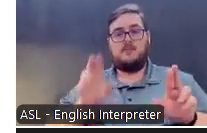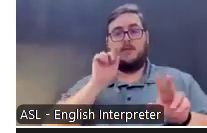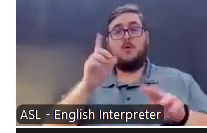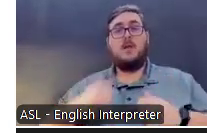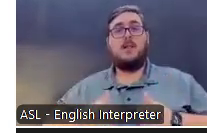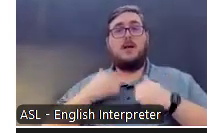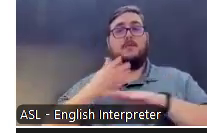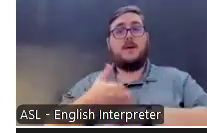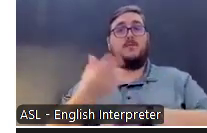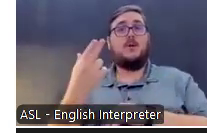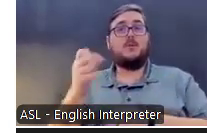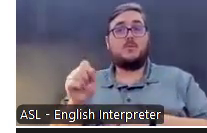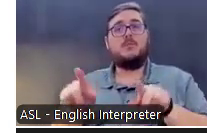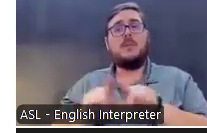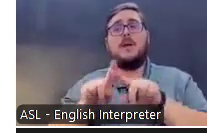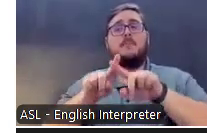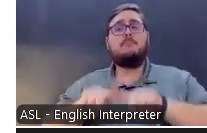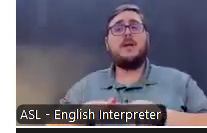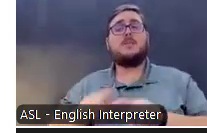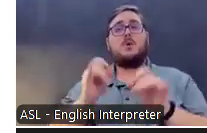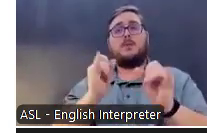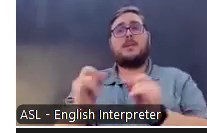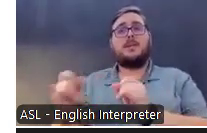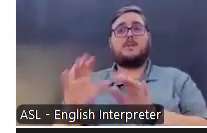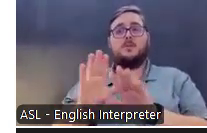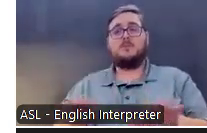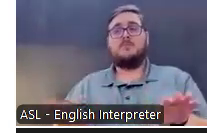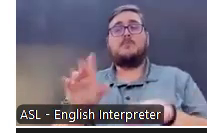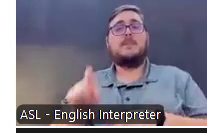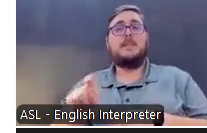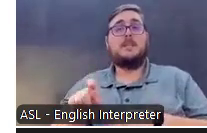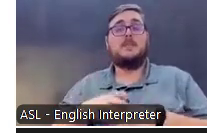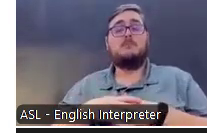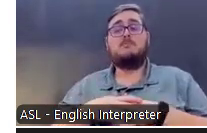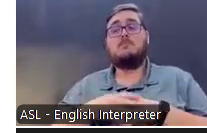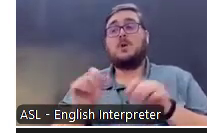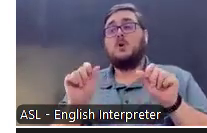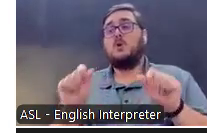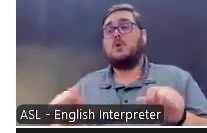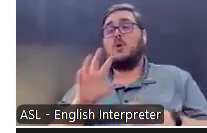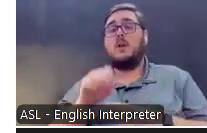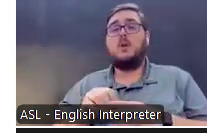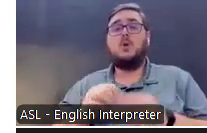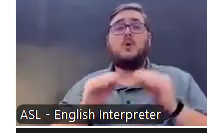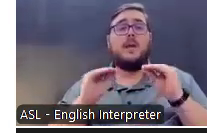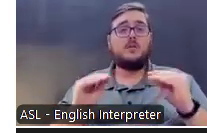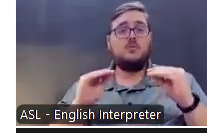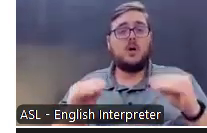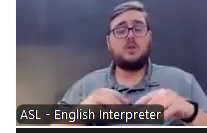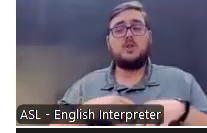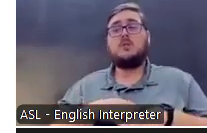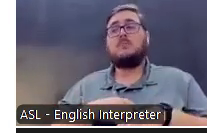needs. And transition services can include instruction, related services,